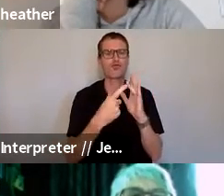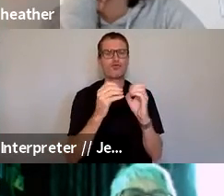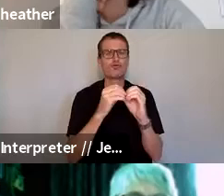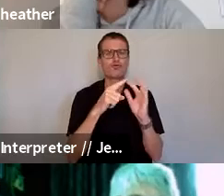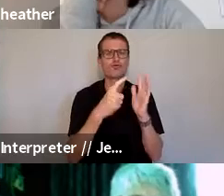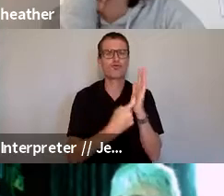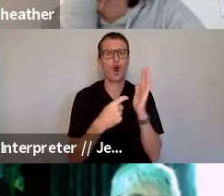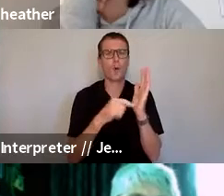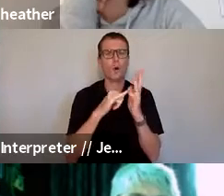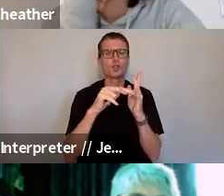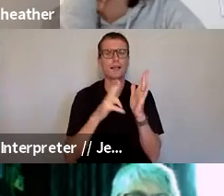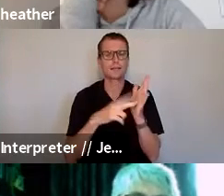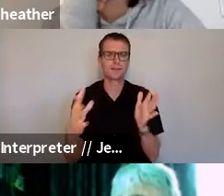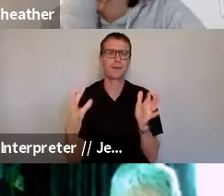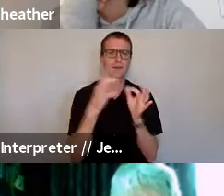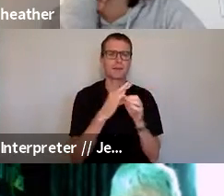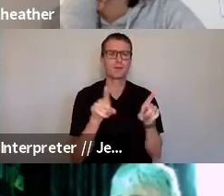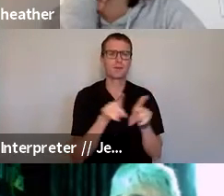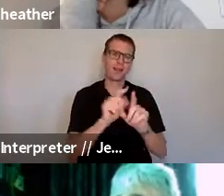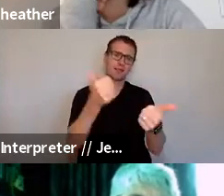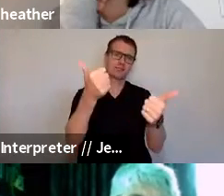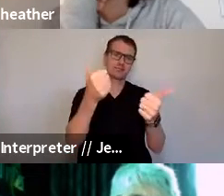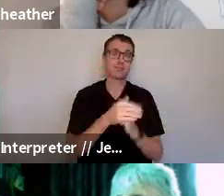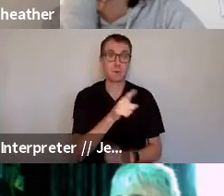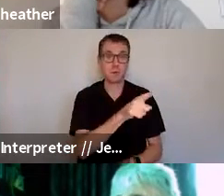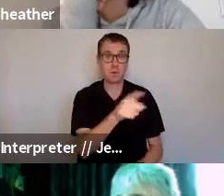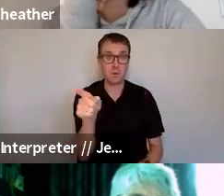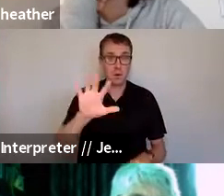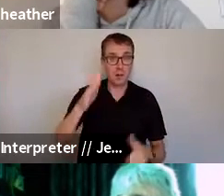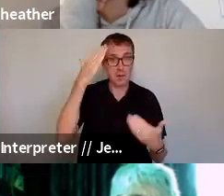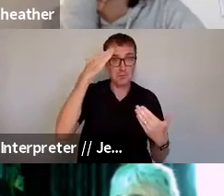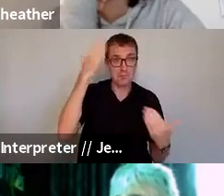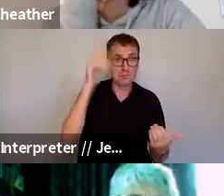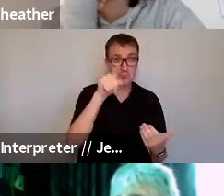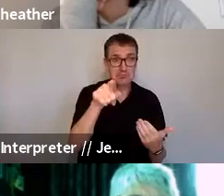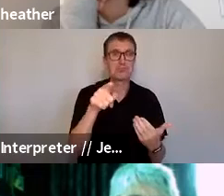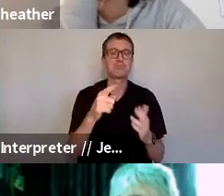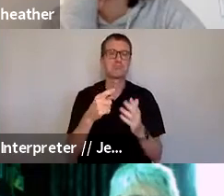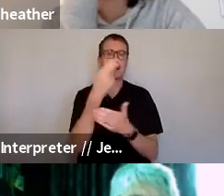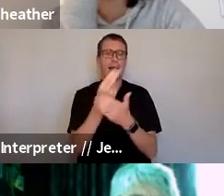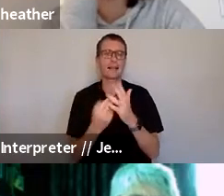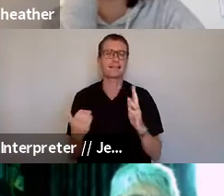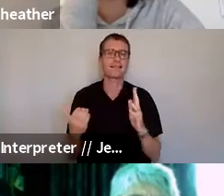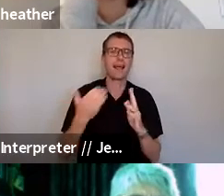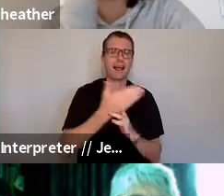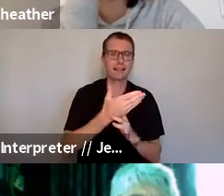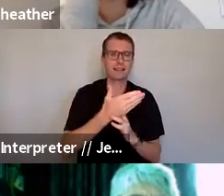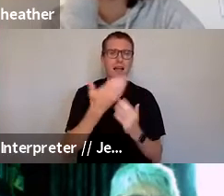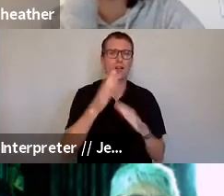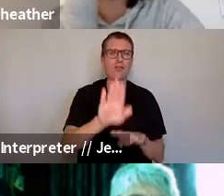Arts Access Aotearoa, you may know or may not, is the organisation that works entirely